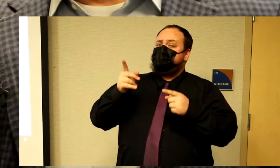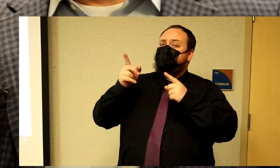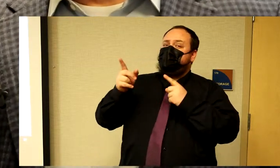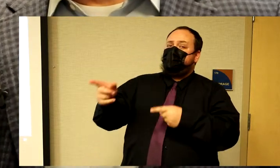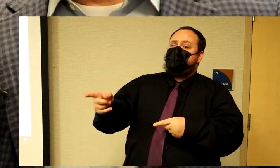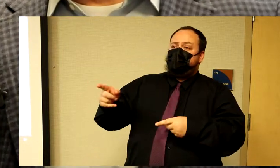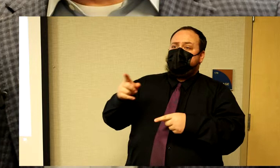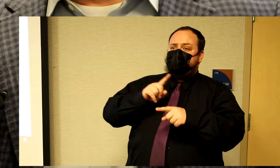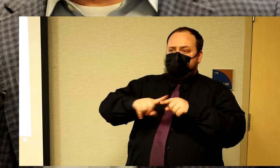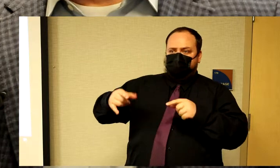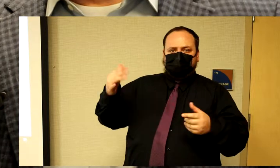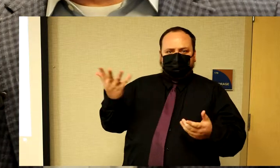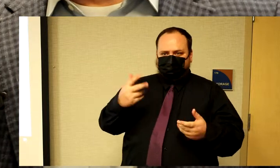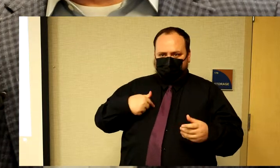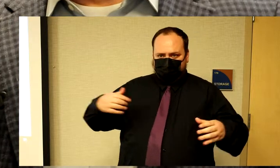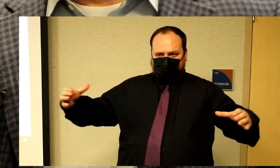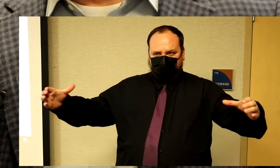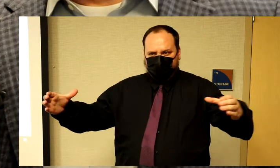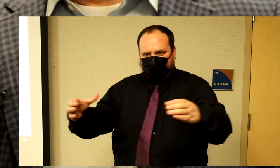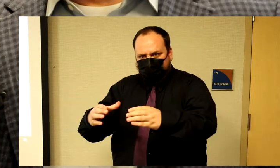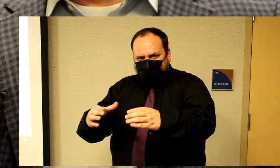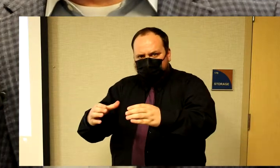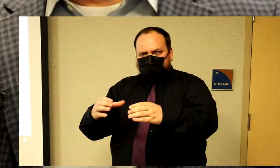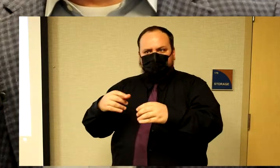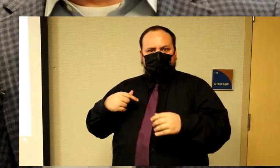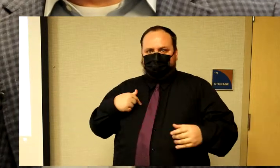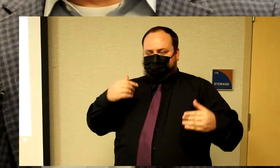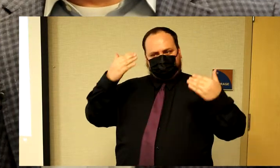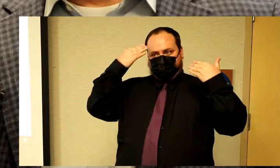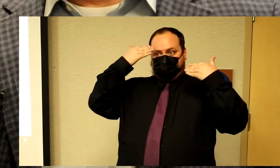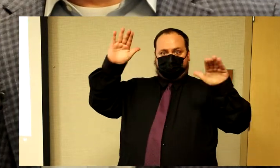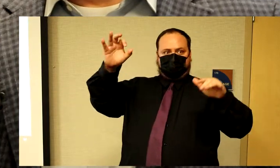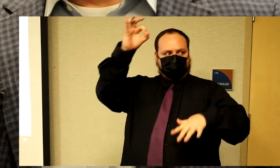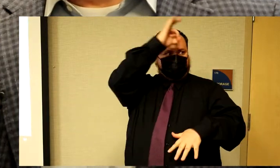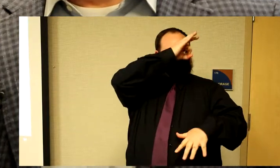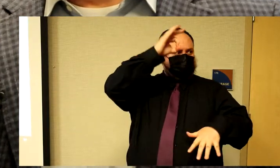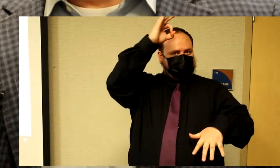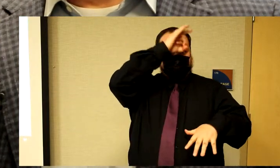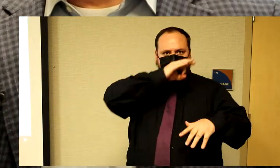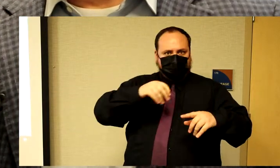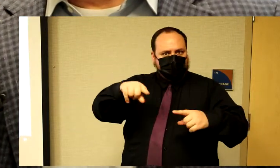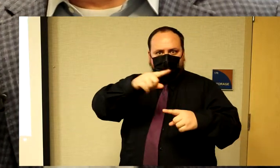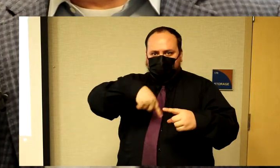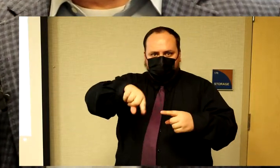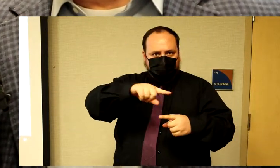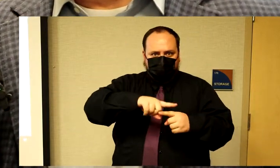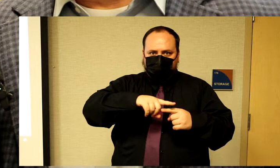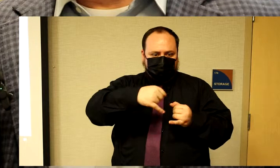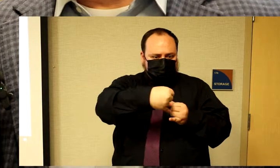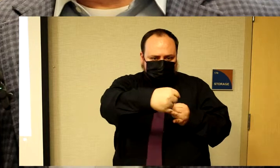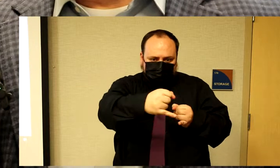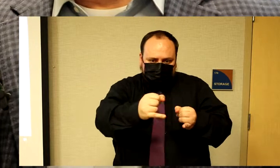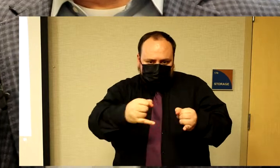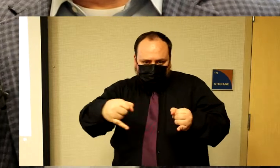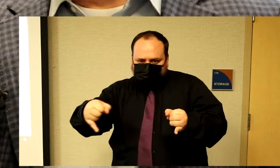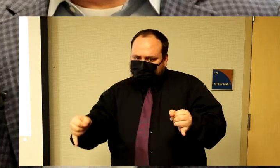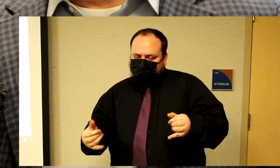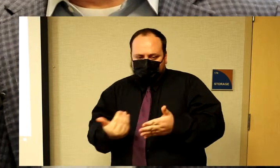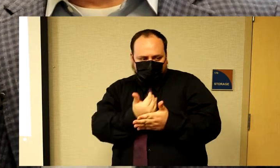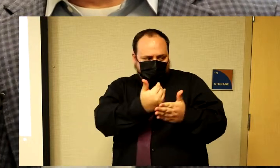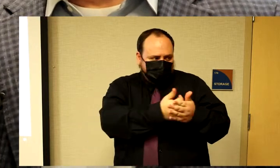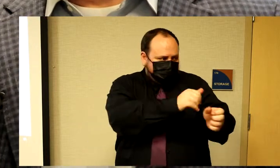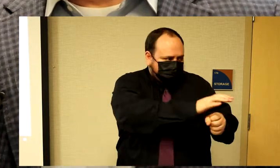our band of nerds knew nothing about redistricting when we started back in May with on